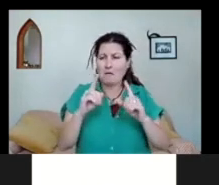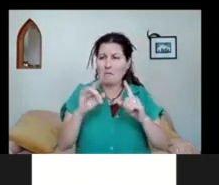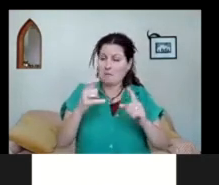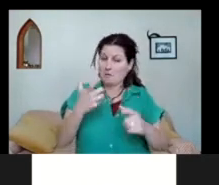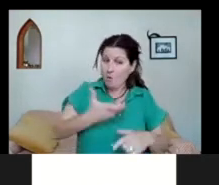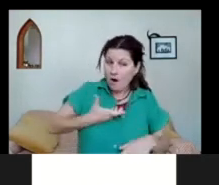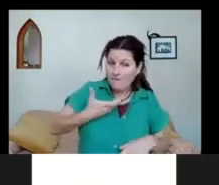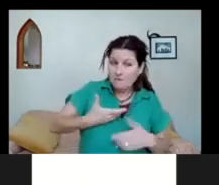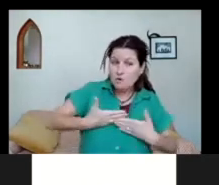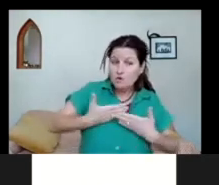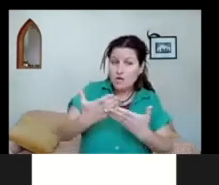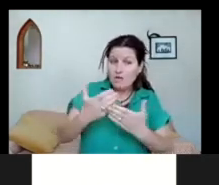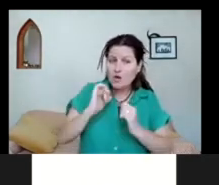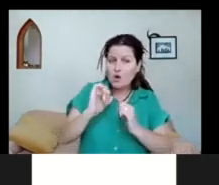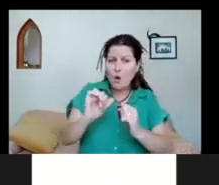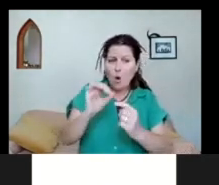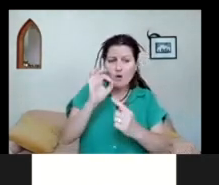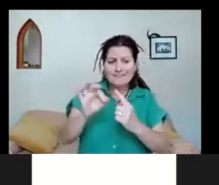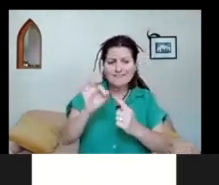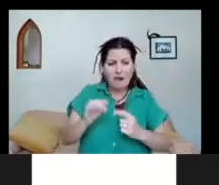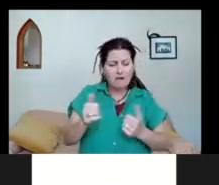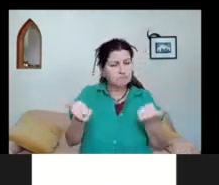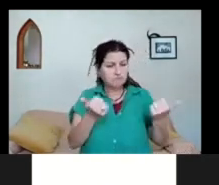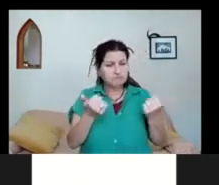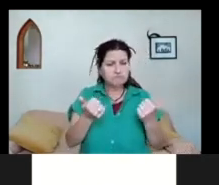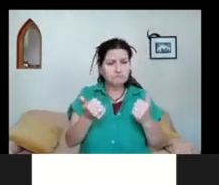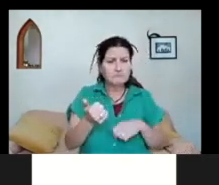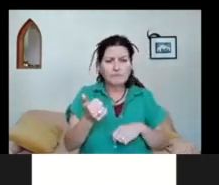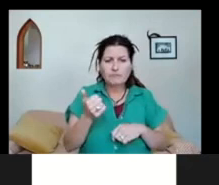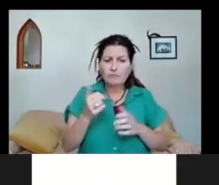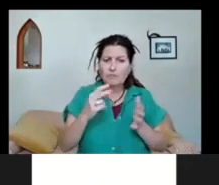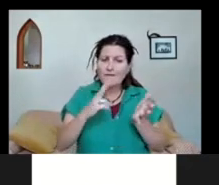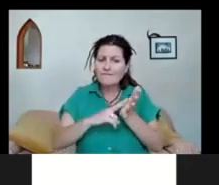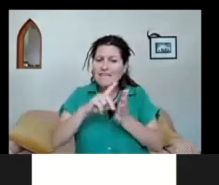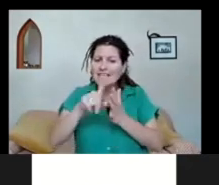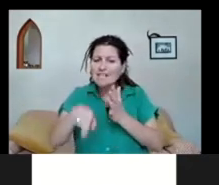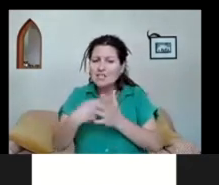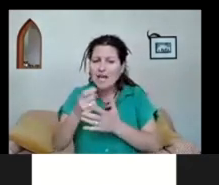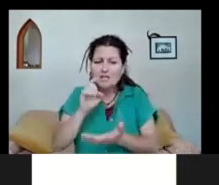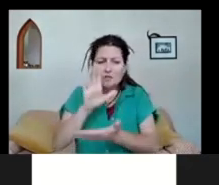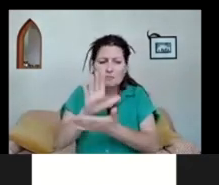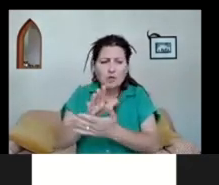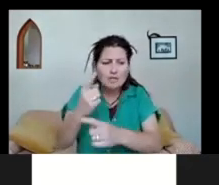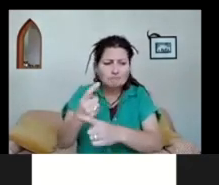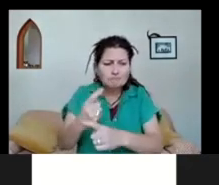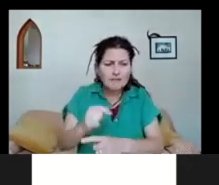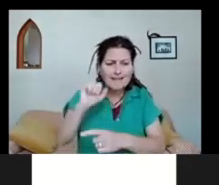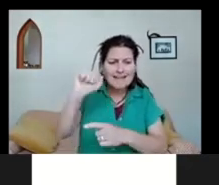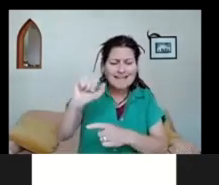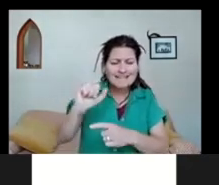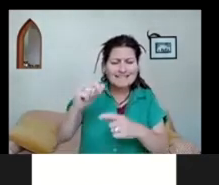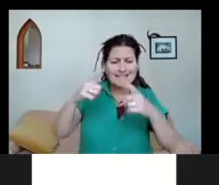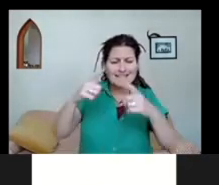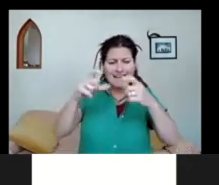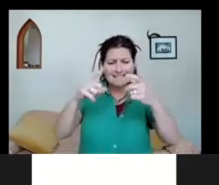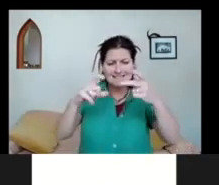sharing your details. But, you know, as VJ just put in the chat, his Instagram handle if everyone wants to talk about